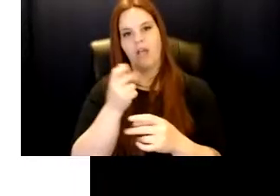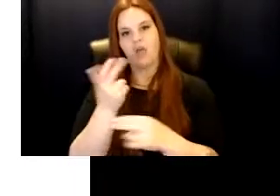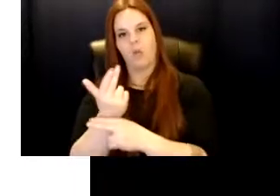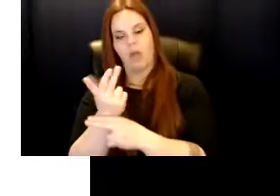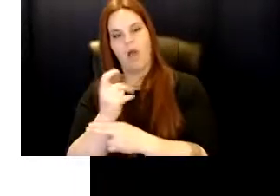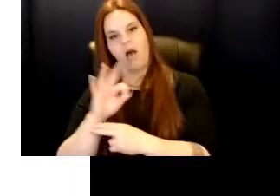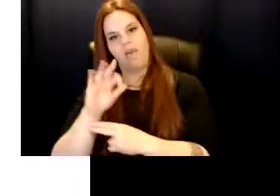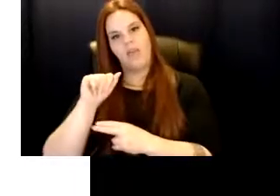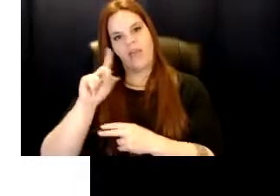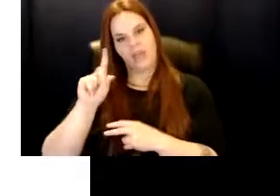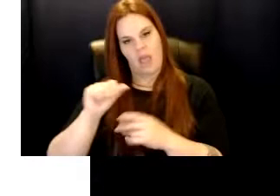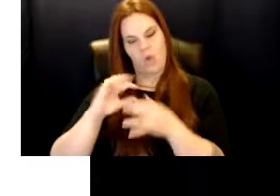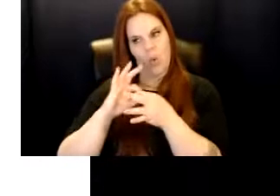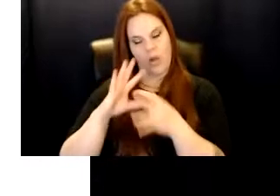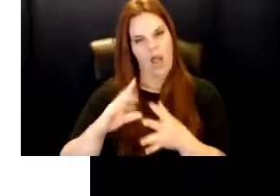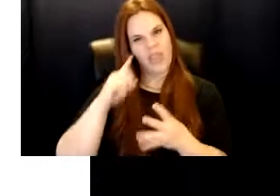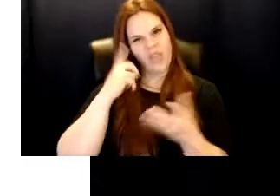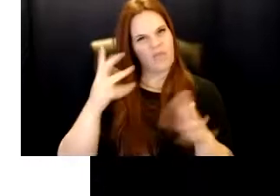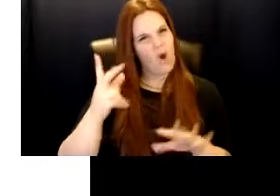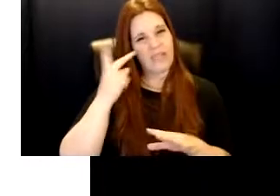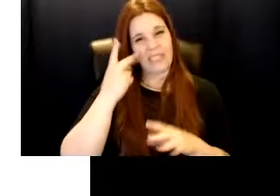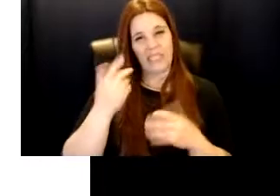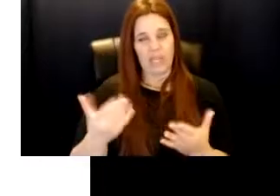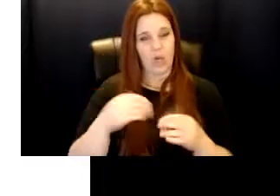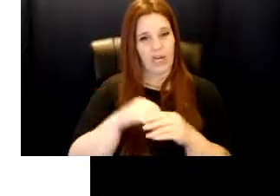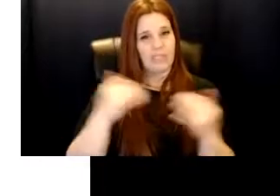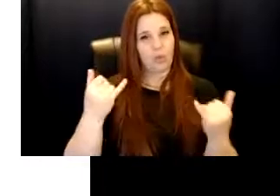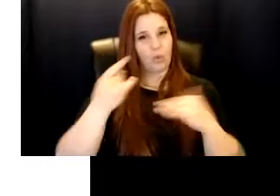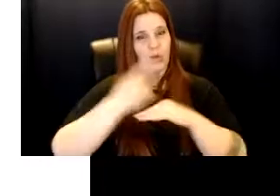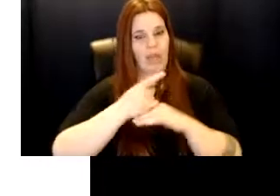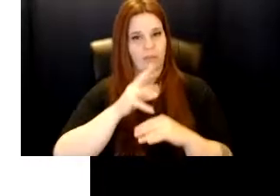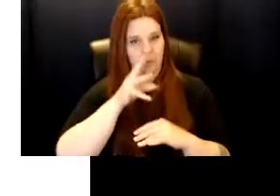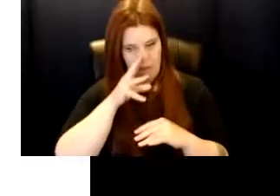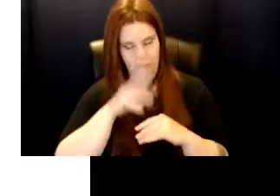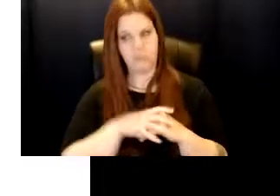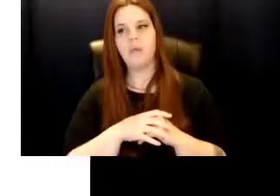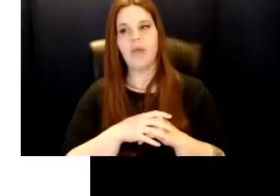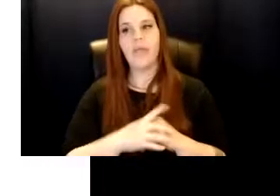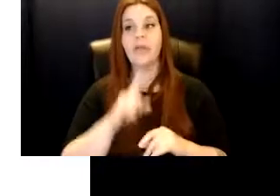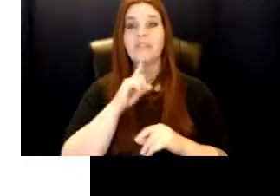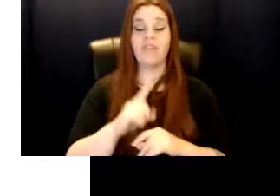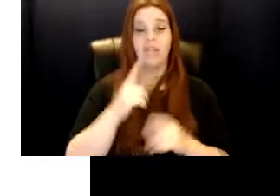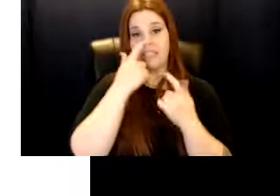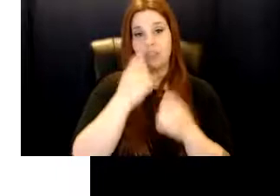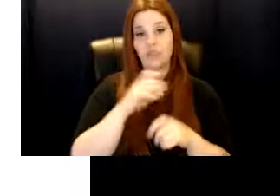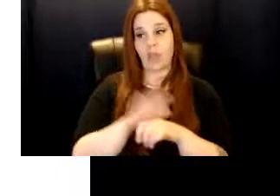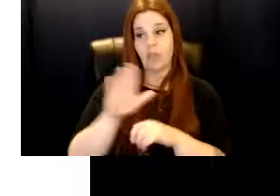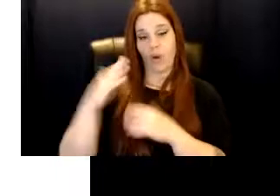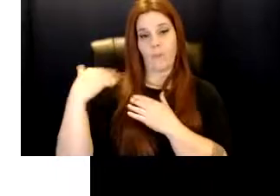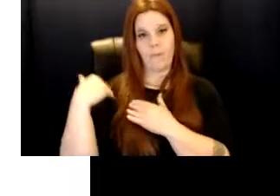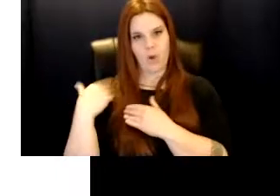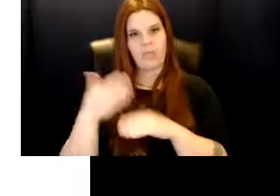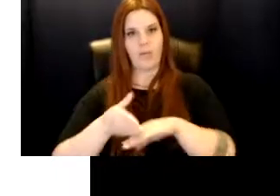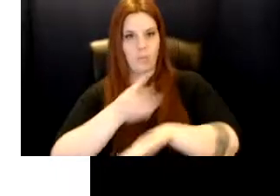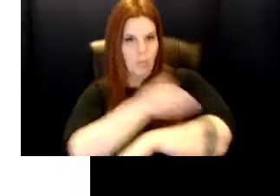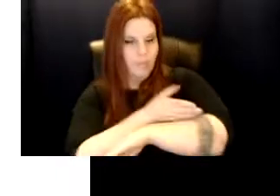ADA coordinators, and I think we've seen it already here in today's talks. There's definitely an interest on their part in improvement and having a